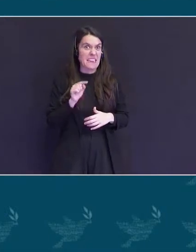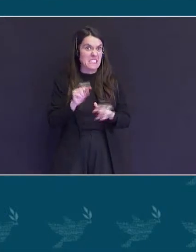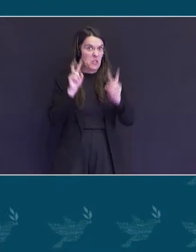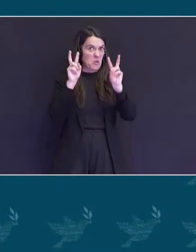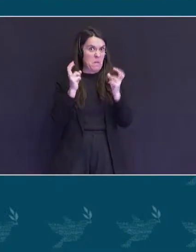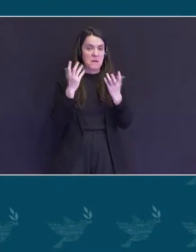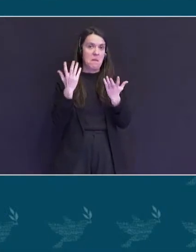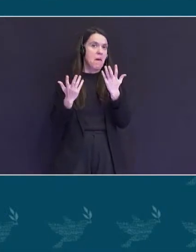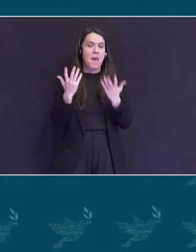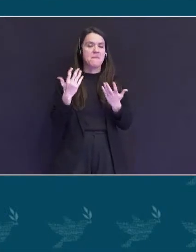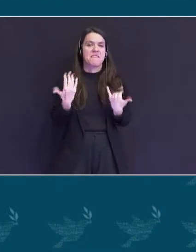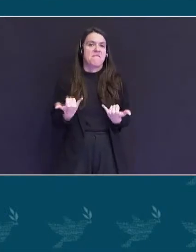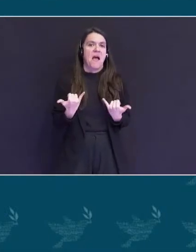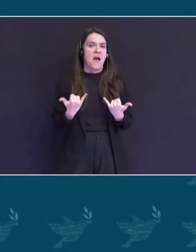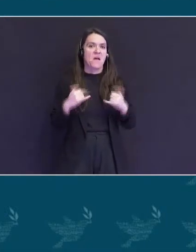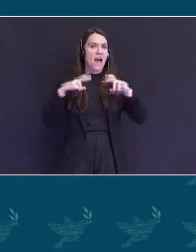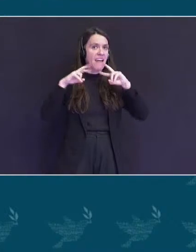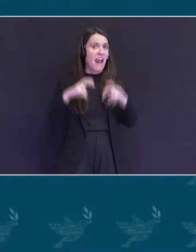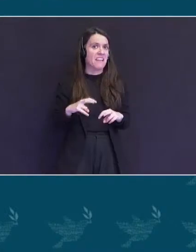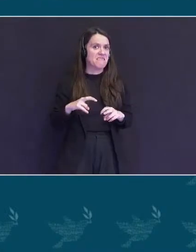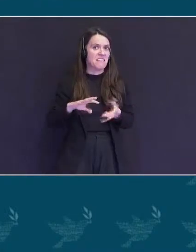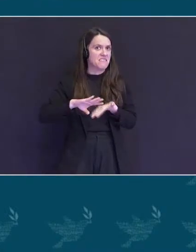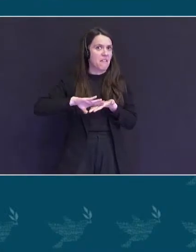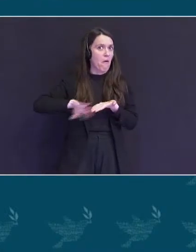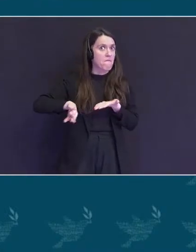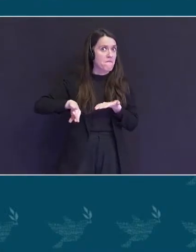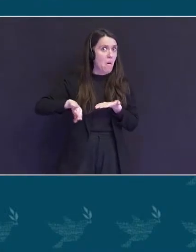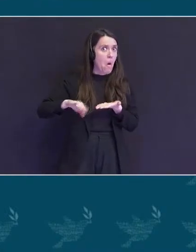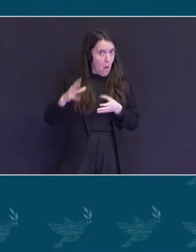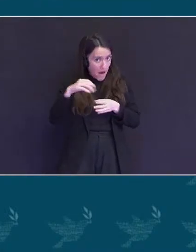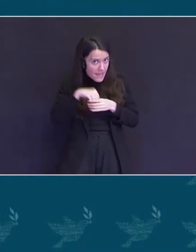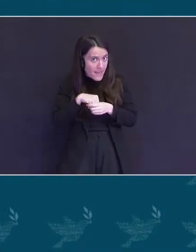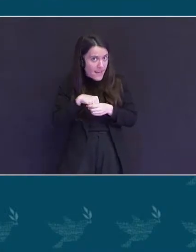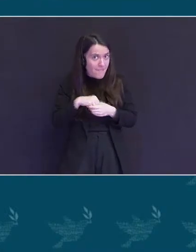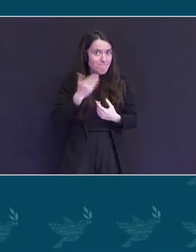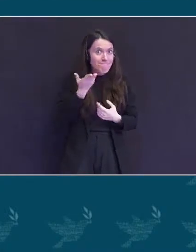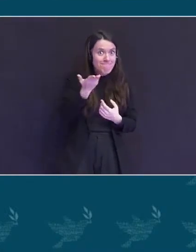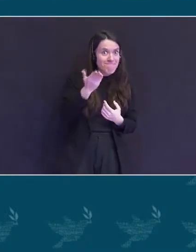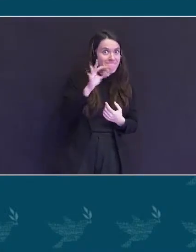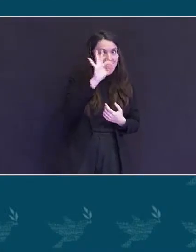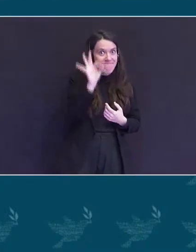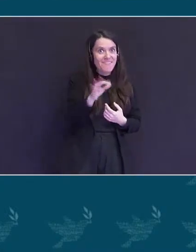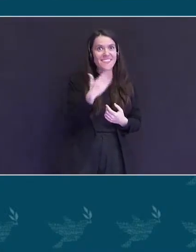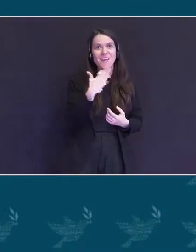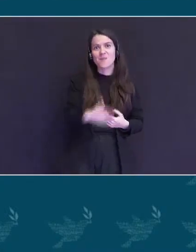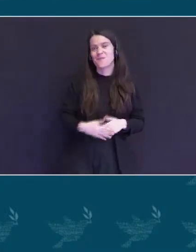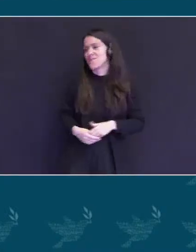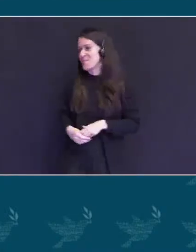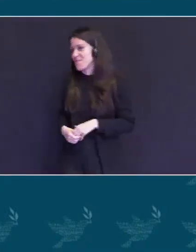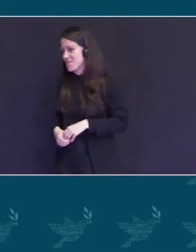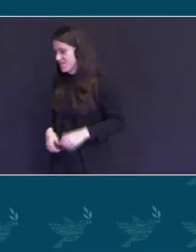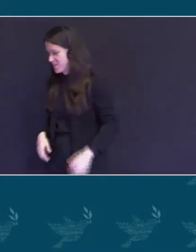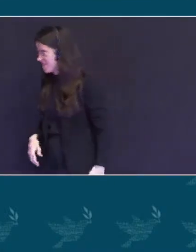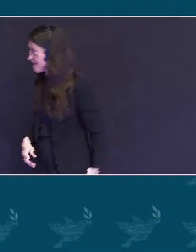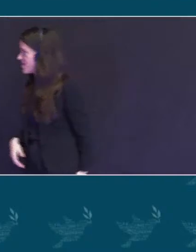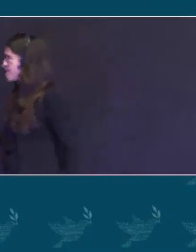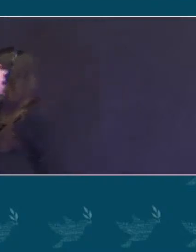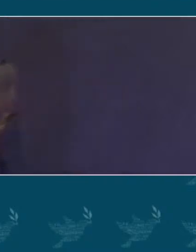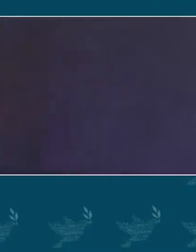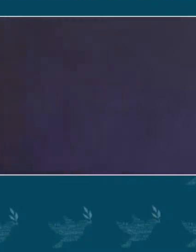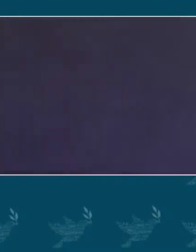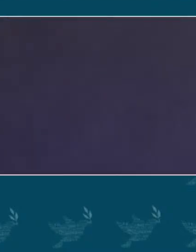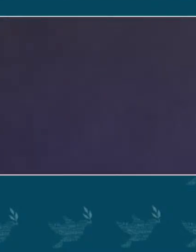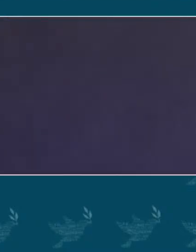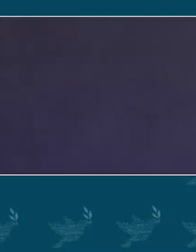a role in some of your analyses? Thank you for the question. Who would like to ask,